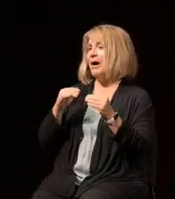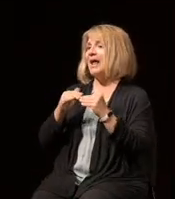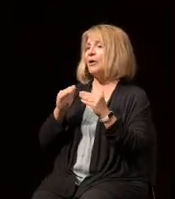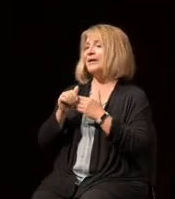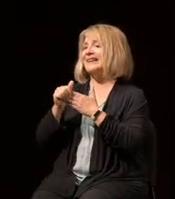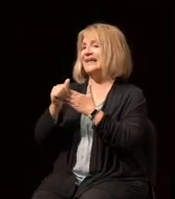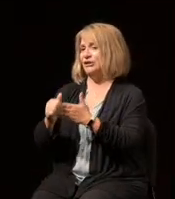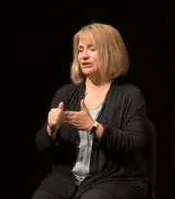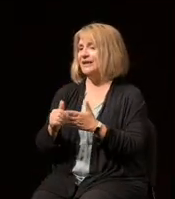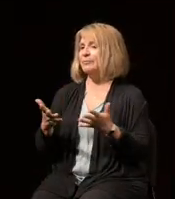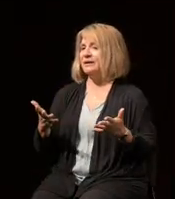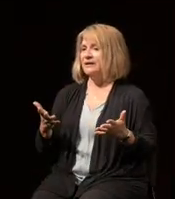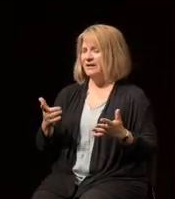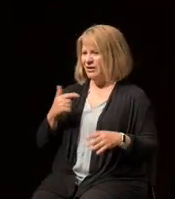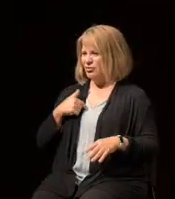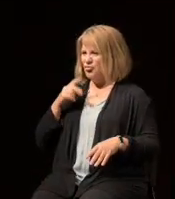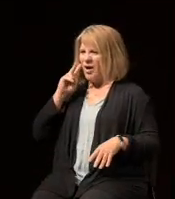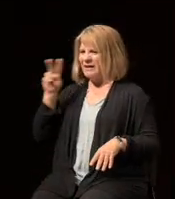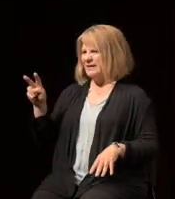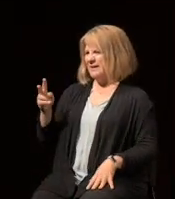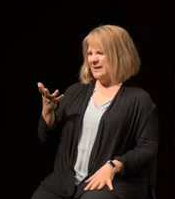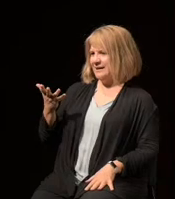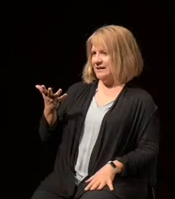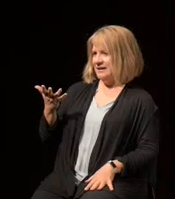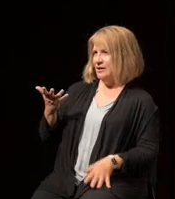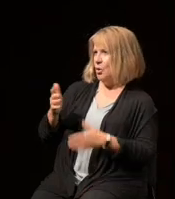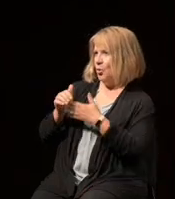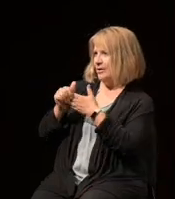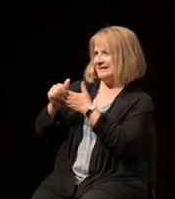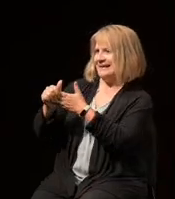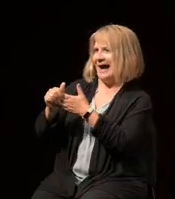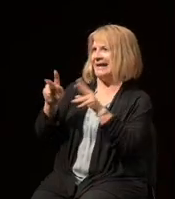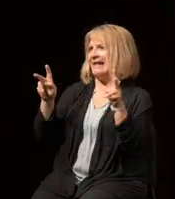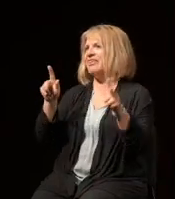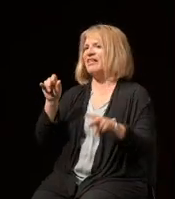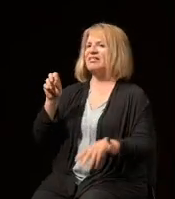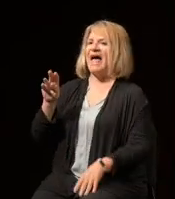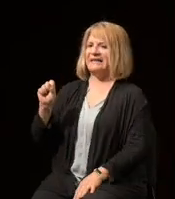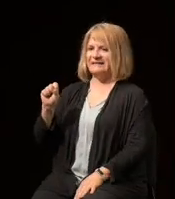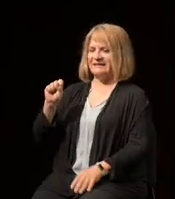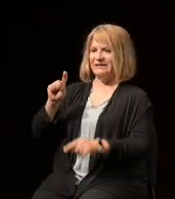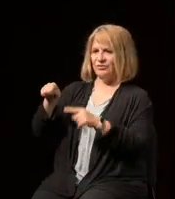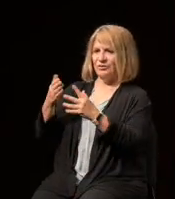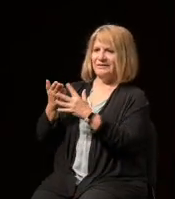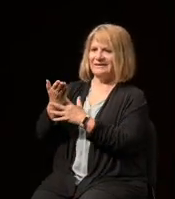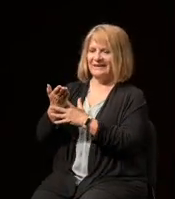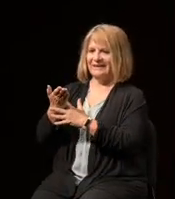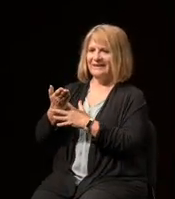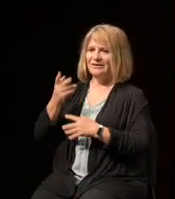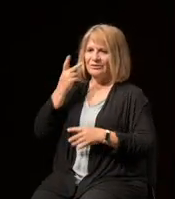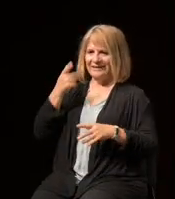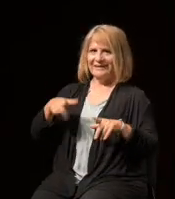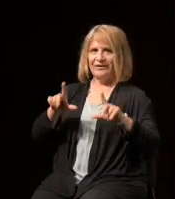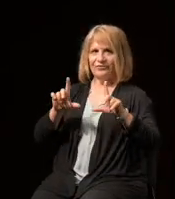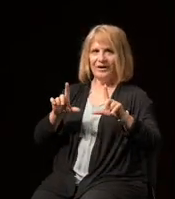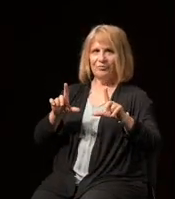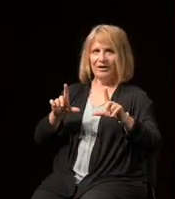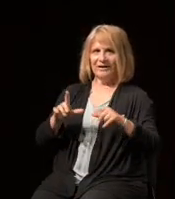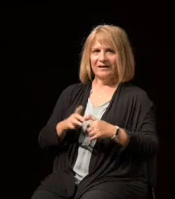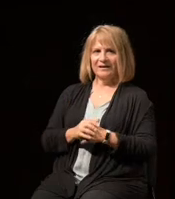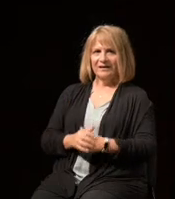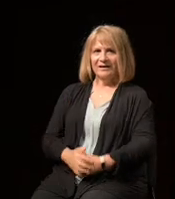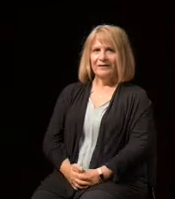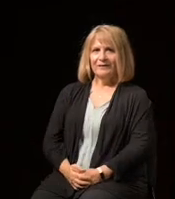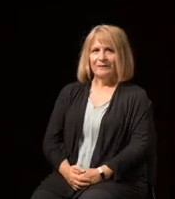so that I can see what's guiding the lens through which they see things, the framework they're working on. And you know, what I